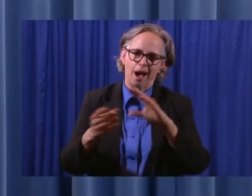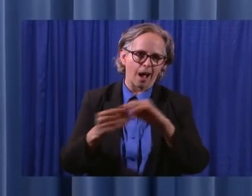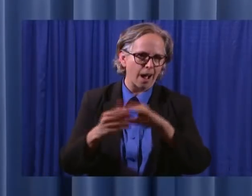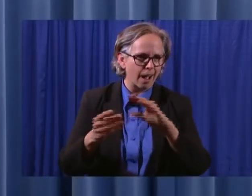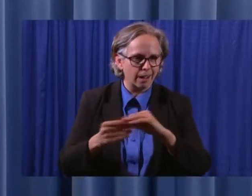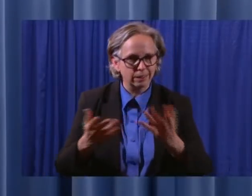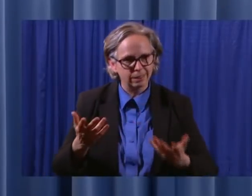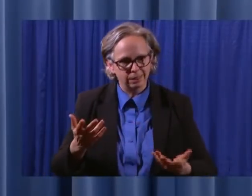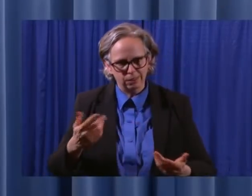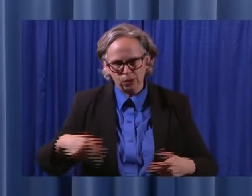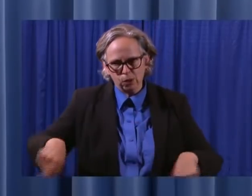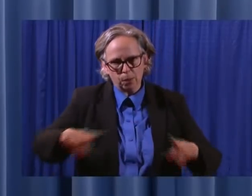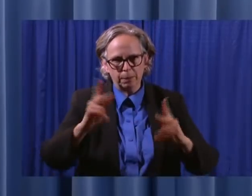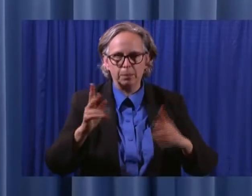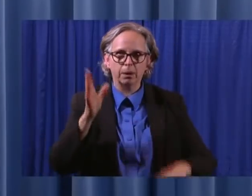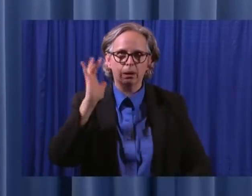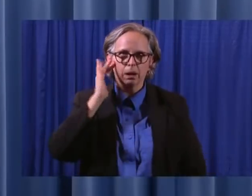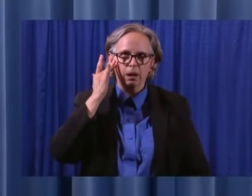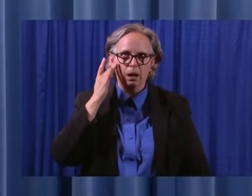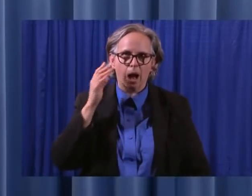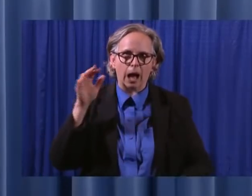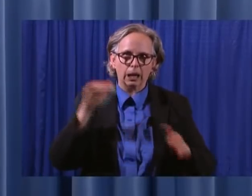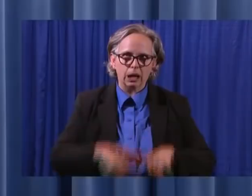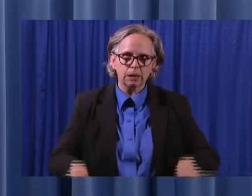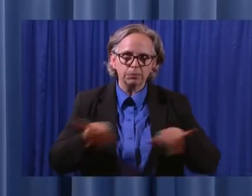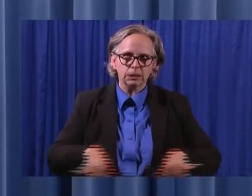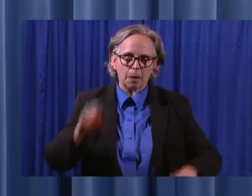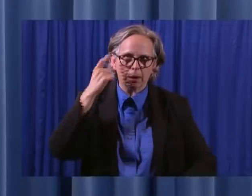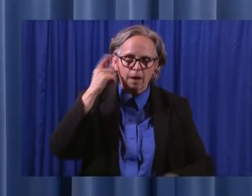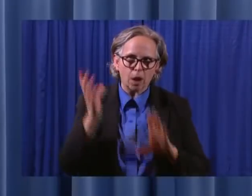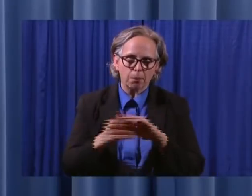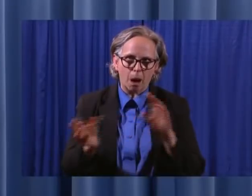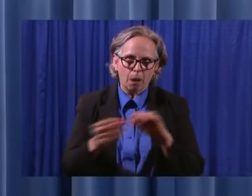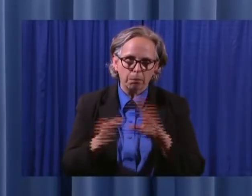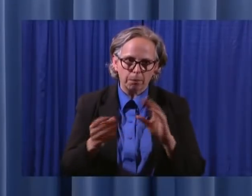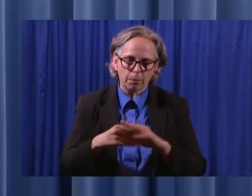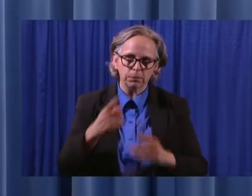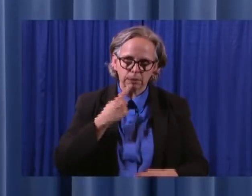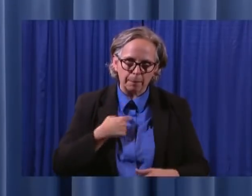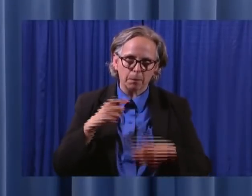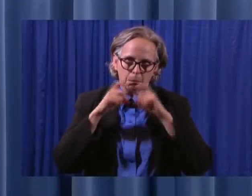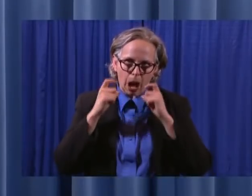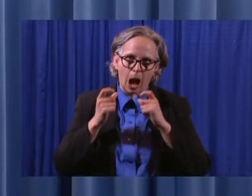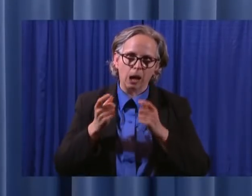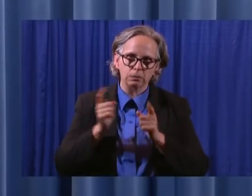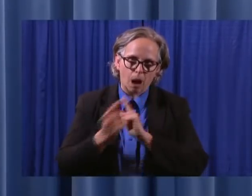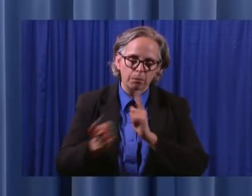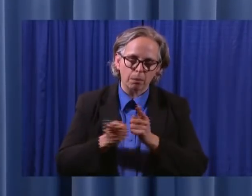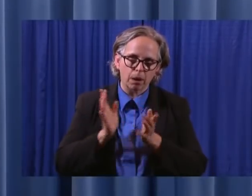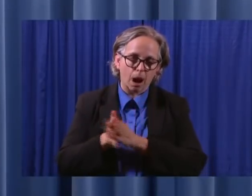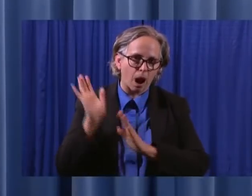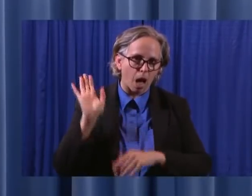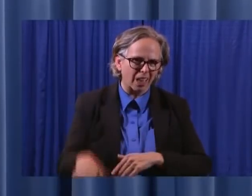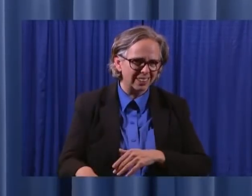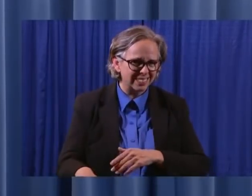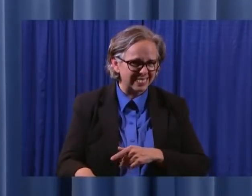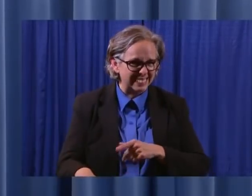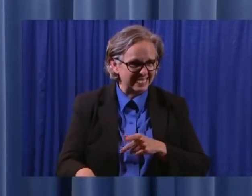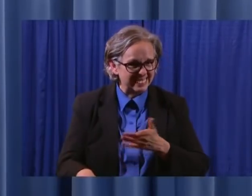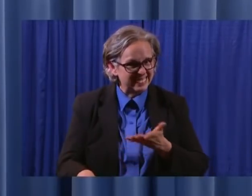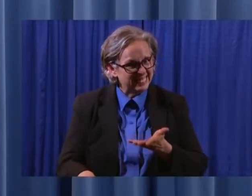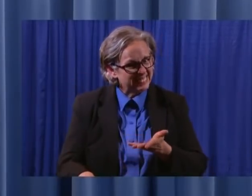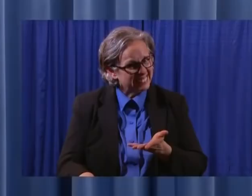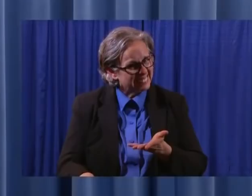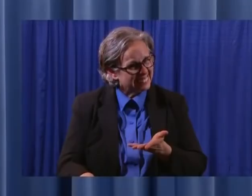TV off, say, if DeWine does this one more time, I'm gonna get, you know, just shut my TV down. But it is